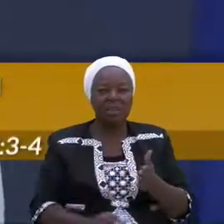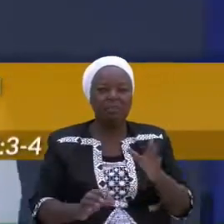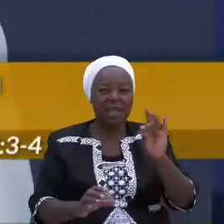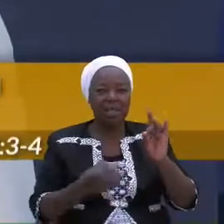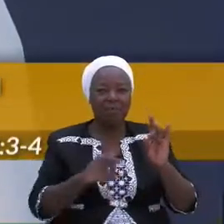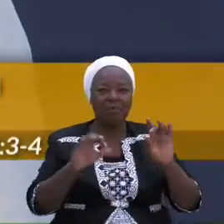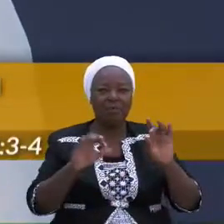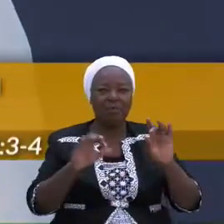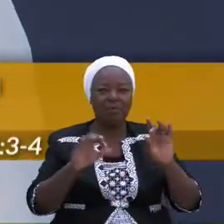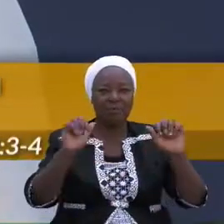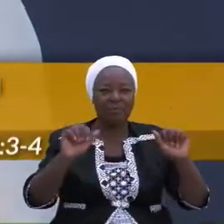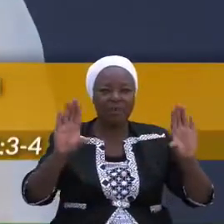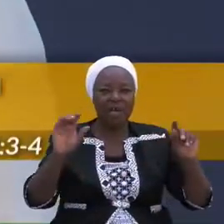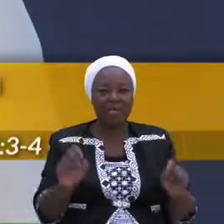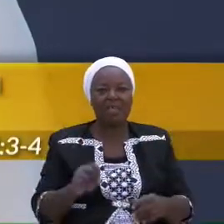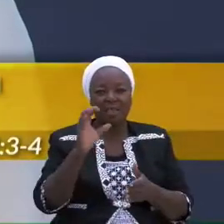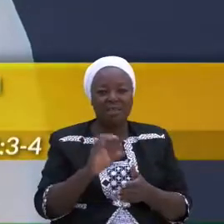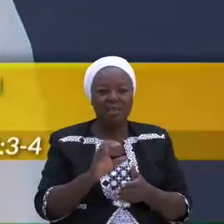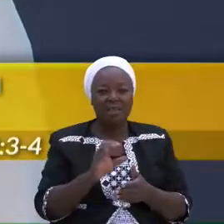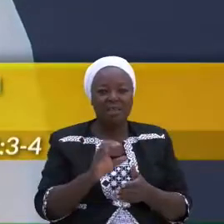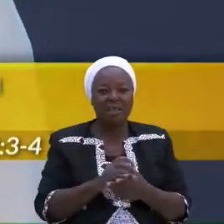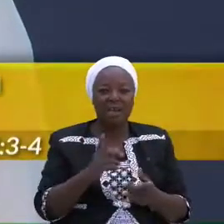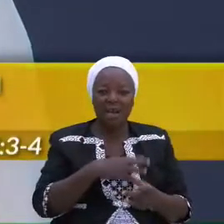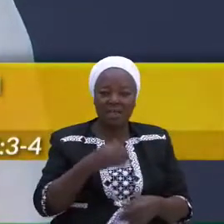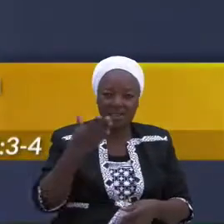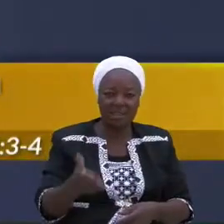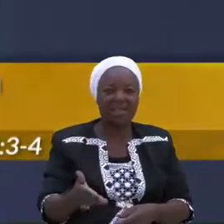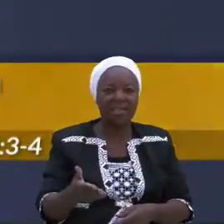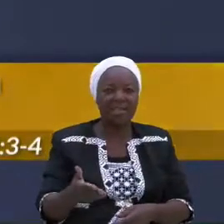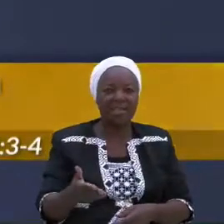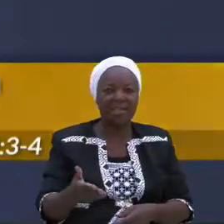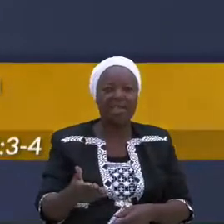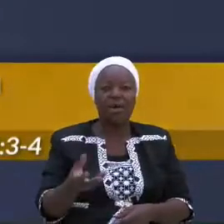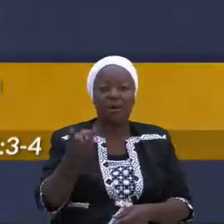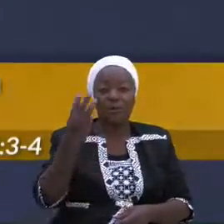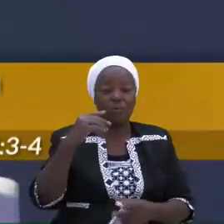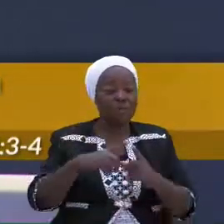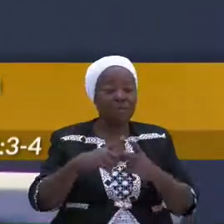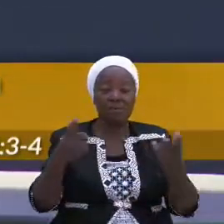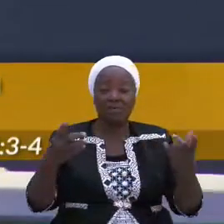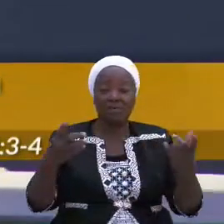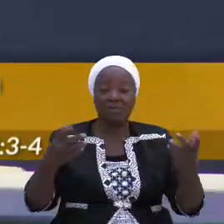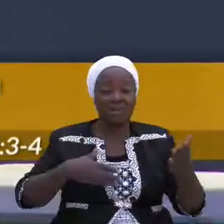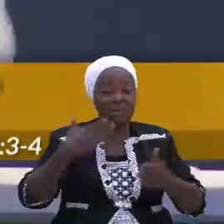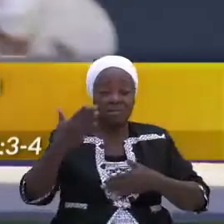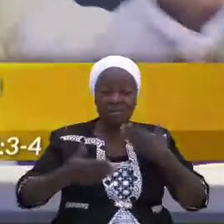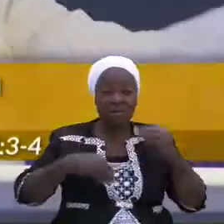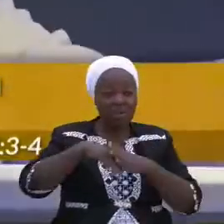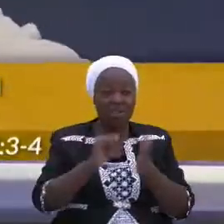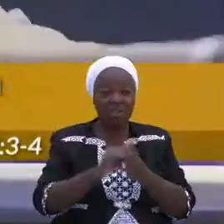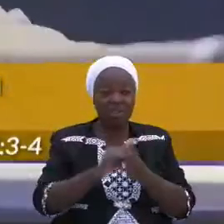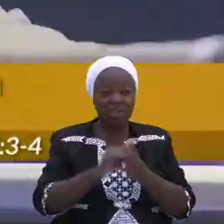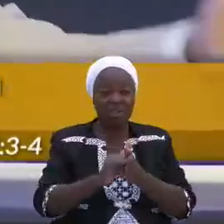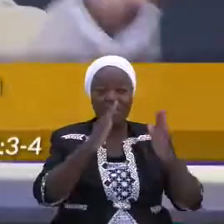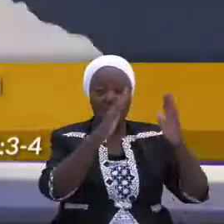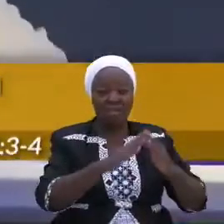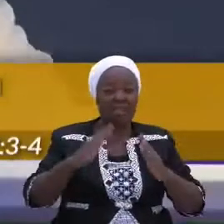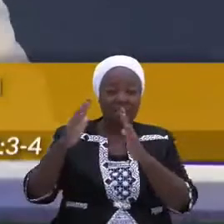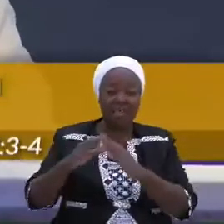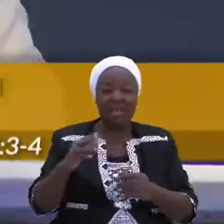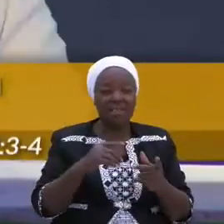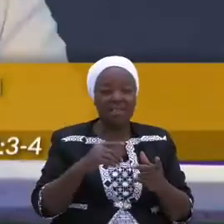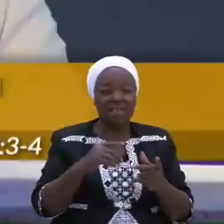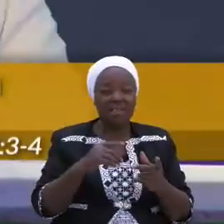was great joy in that city everywhere they came from they came from different parts of the